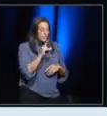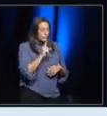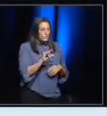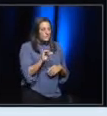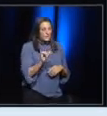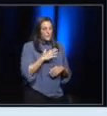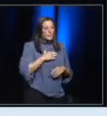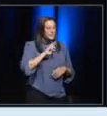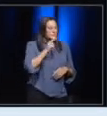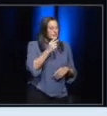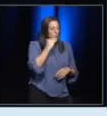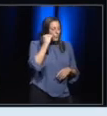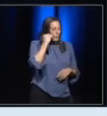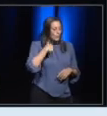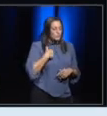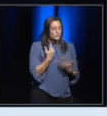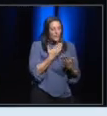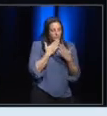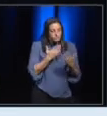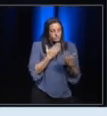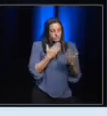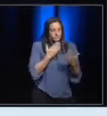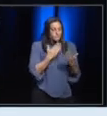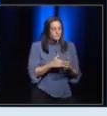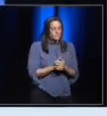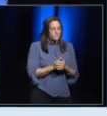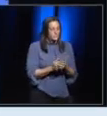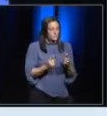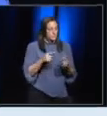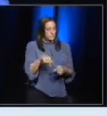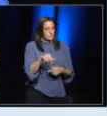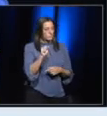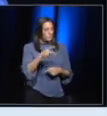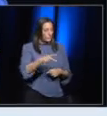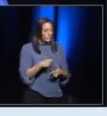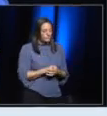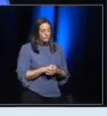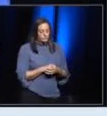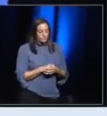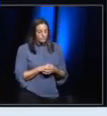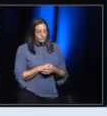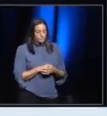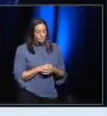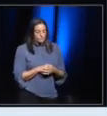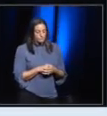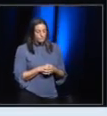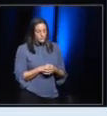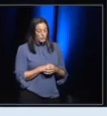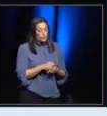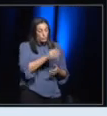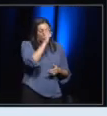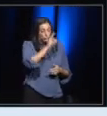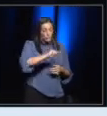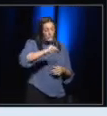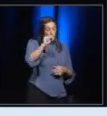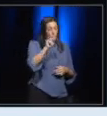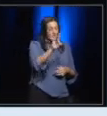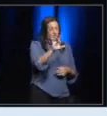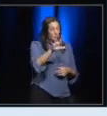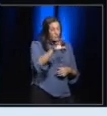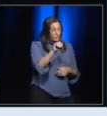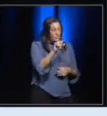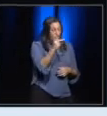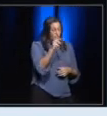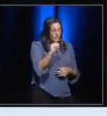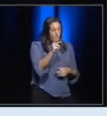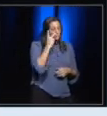so I feel enormous gratitude for the time I've spent here. You go straight north 850 kilometers, you find Shark